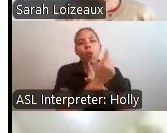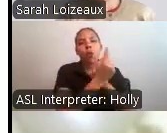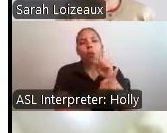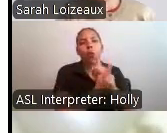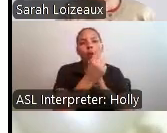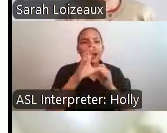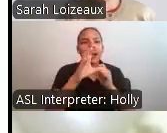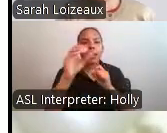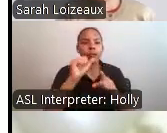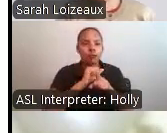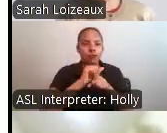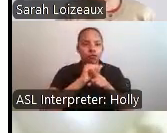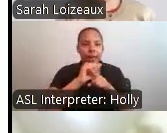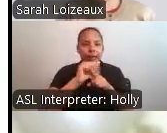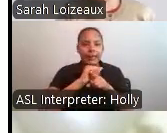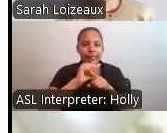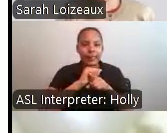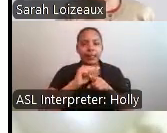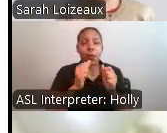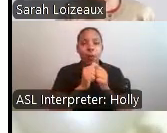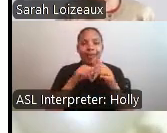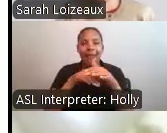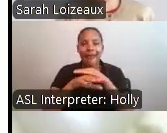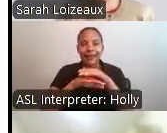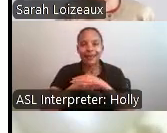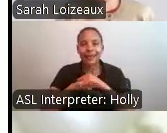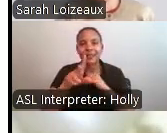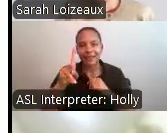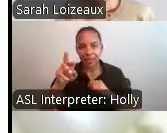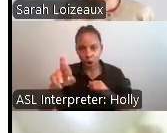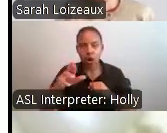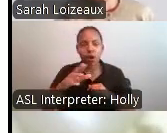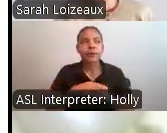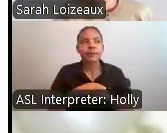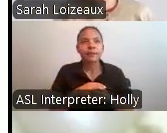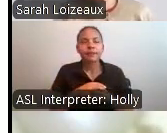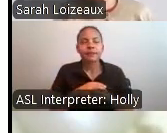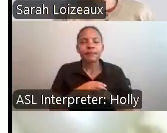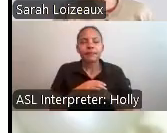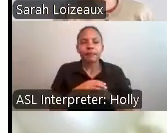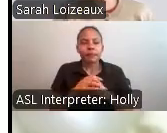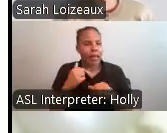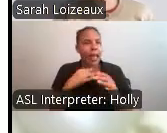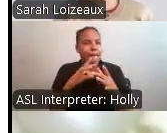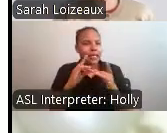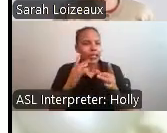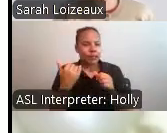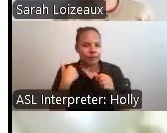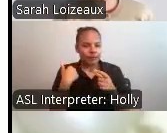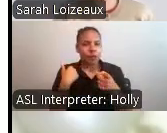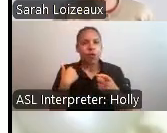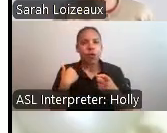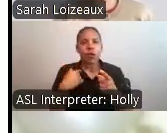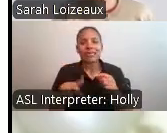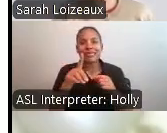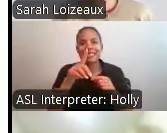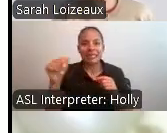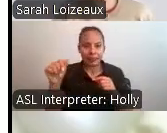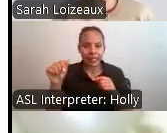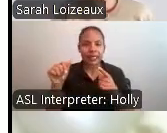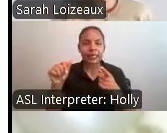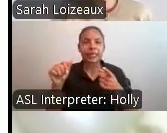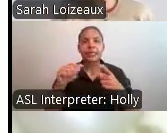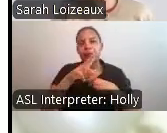again, in partnership with Access VR. So we're kind of, when we do, I mentioned earlier, disability etiquette trainings, we're just really